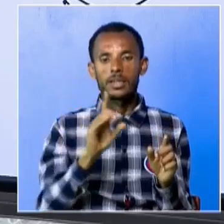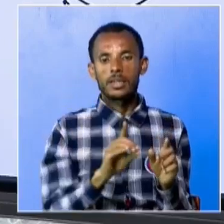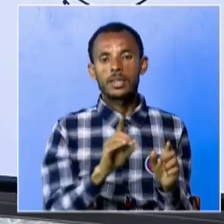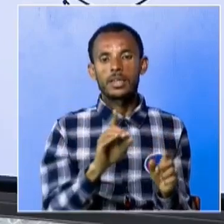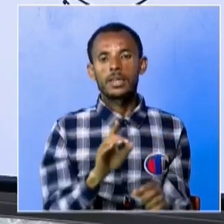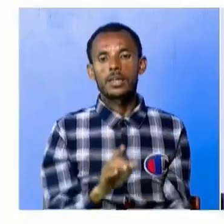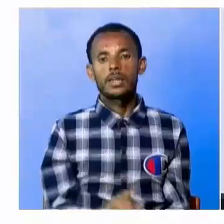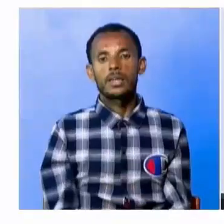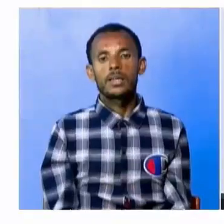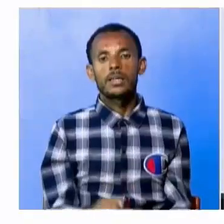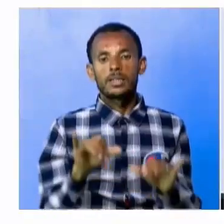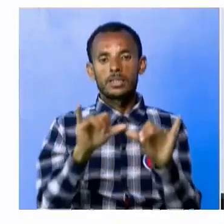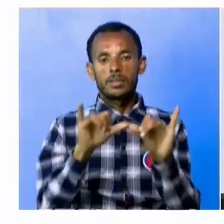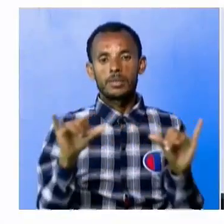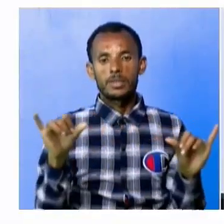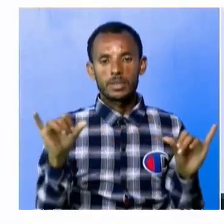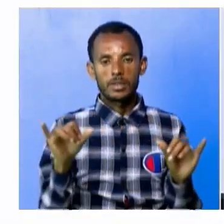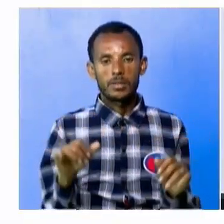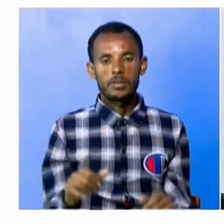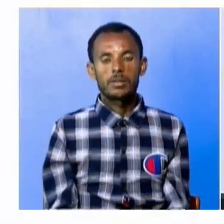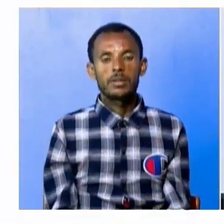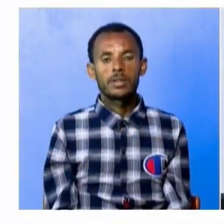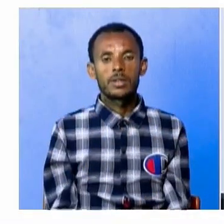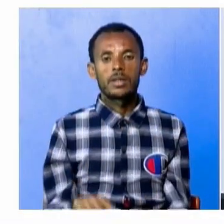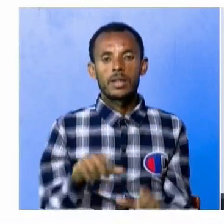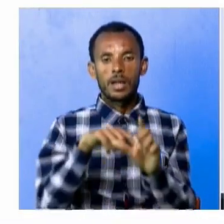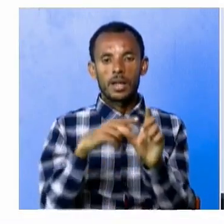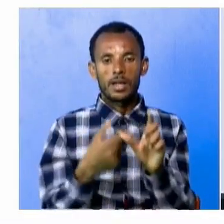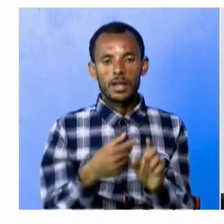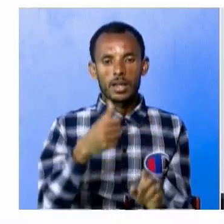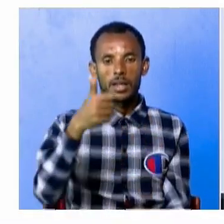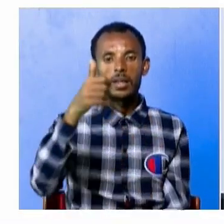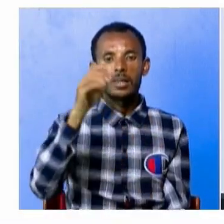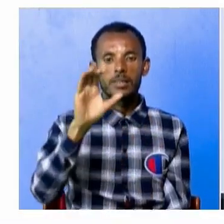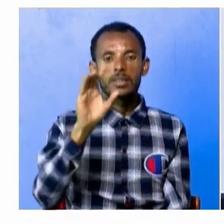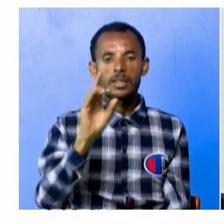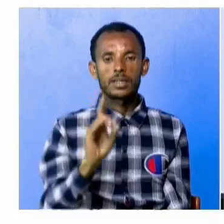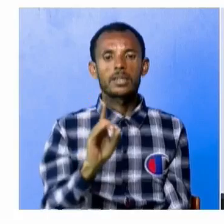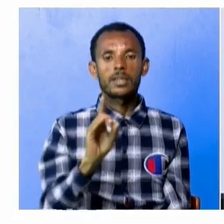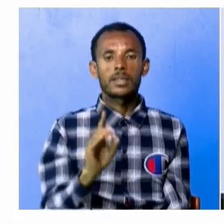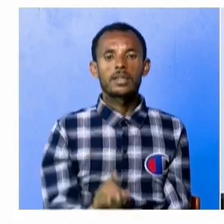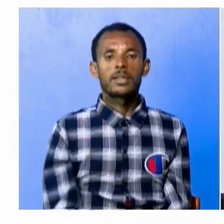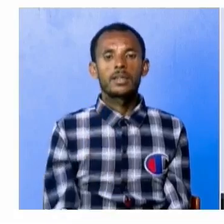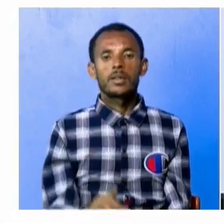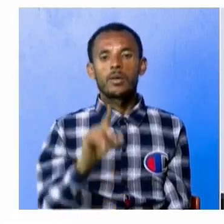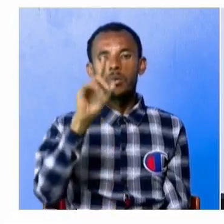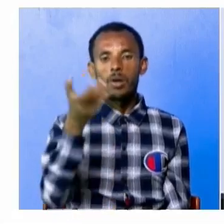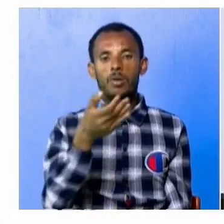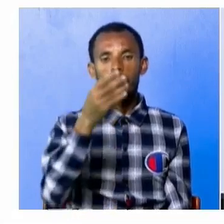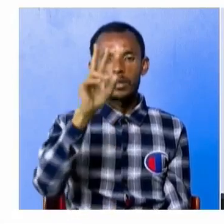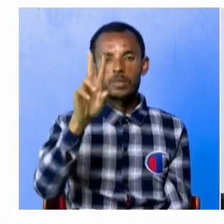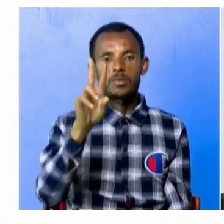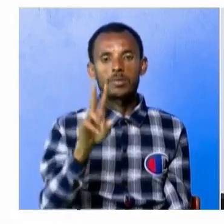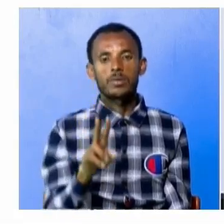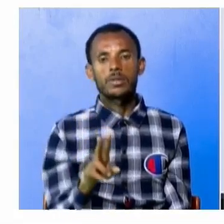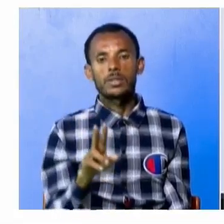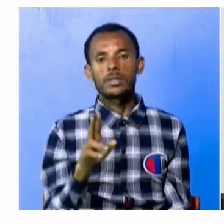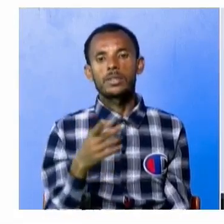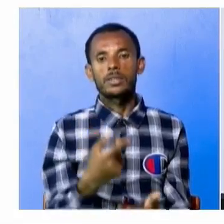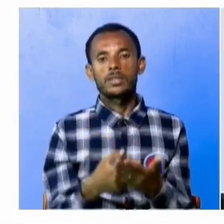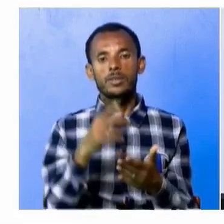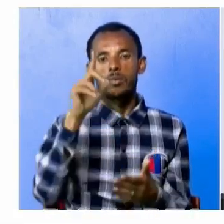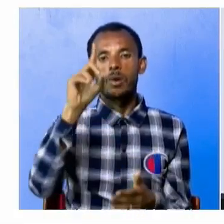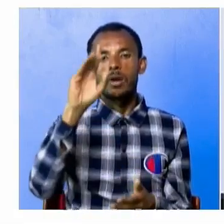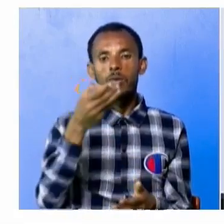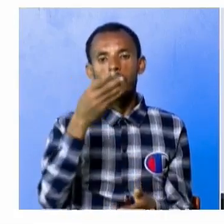ACD, the measure of angle ACD is half of, this is half